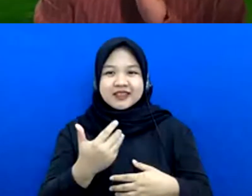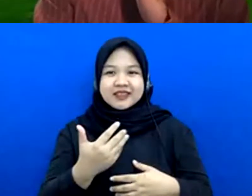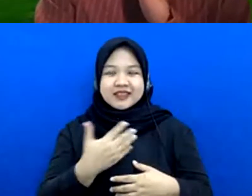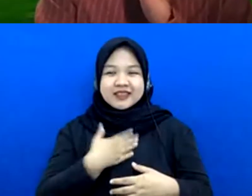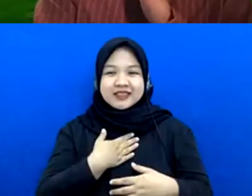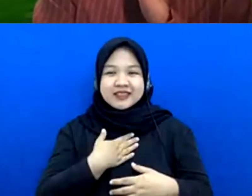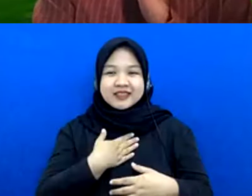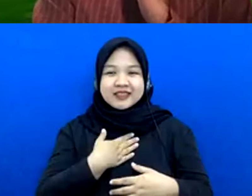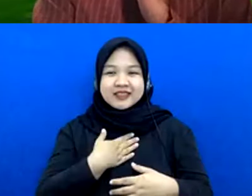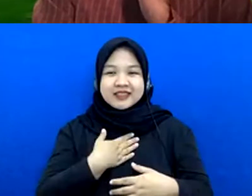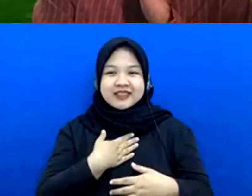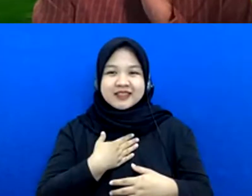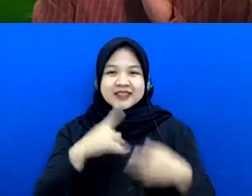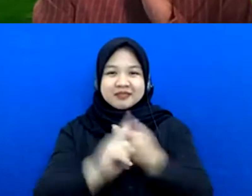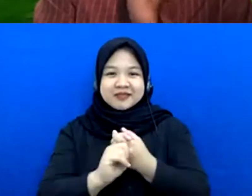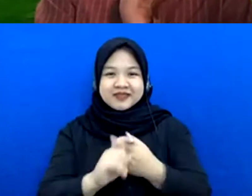alley.